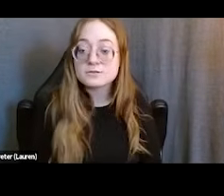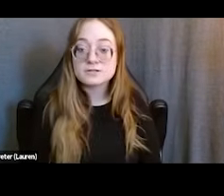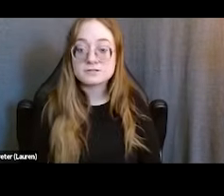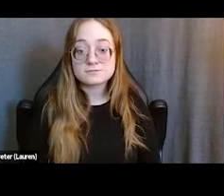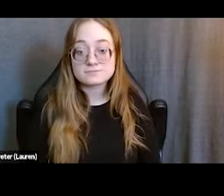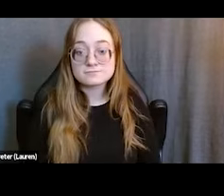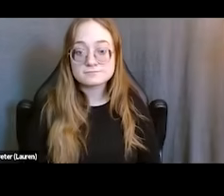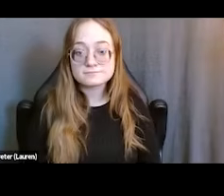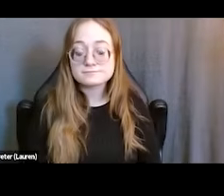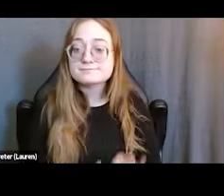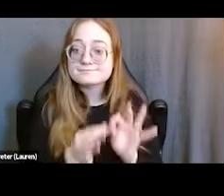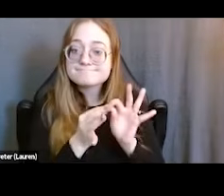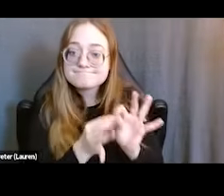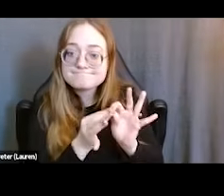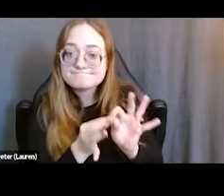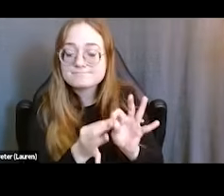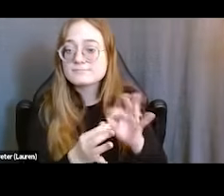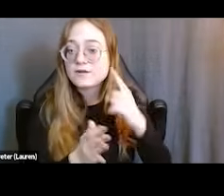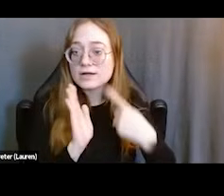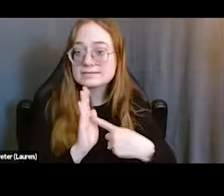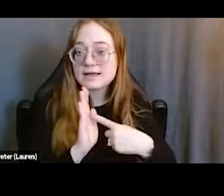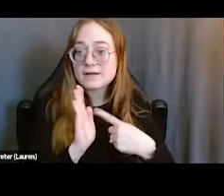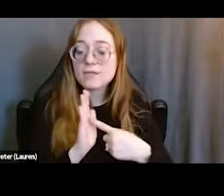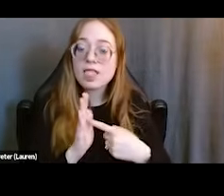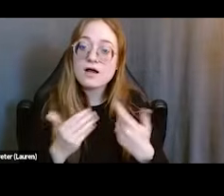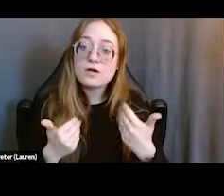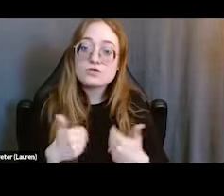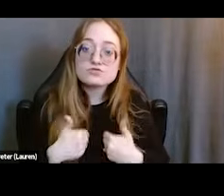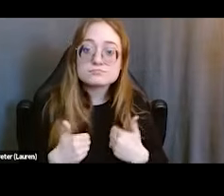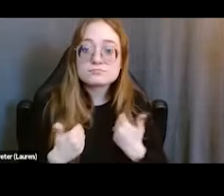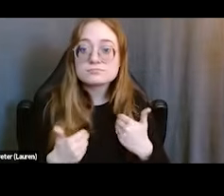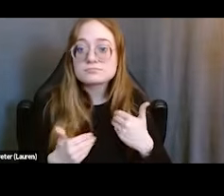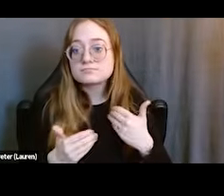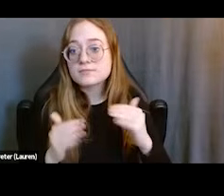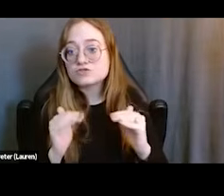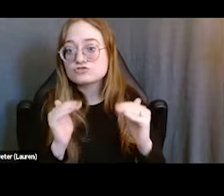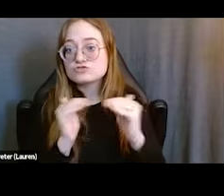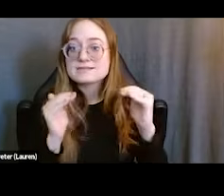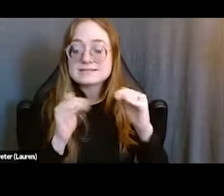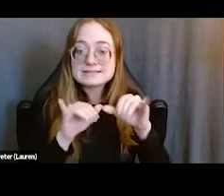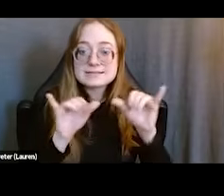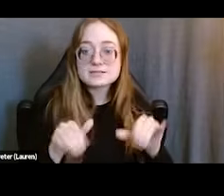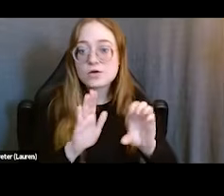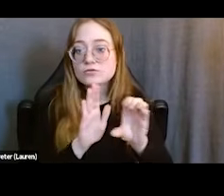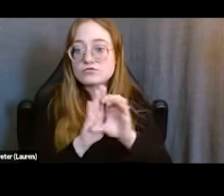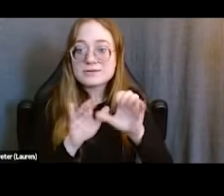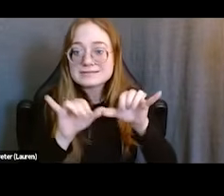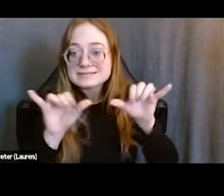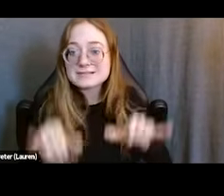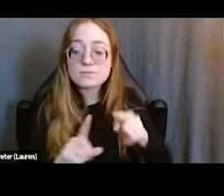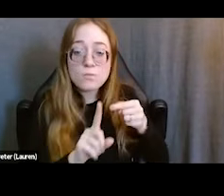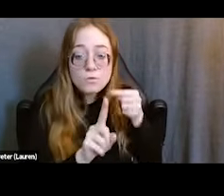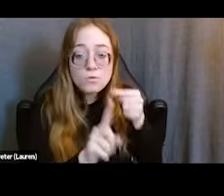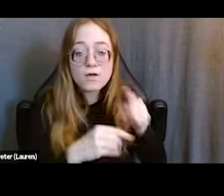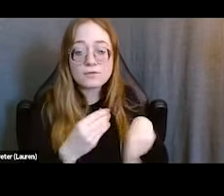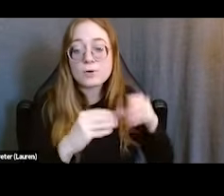connection to the, as an example, the juvenile justice system or the connection to the correction system, the goal really is about providing good